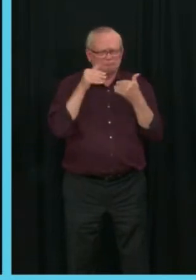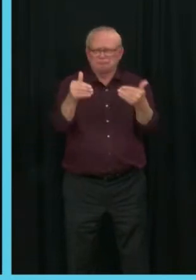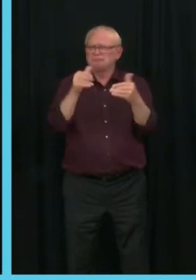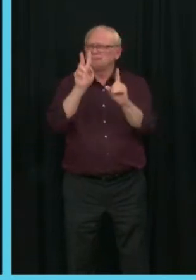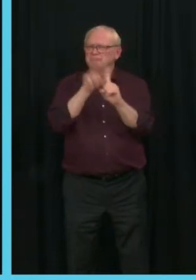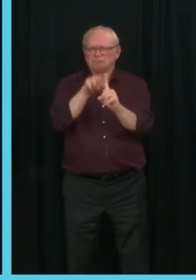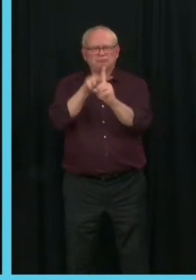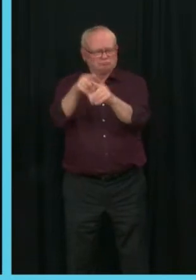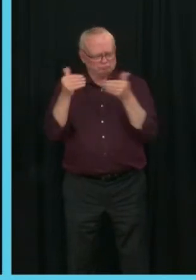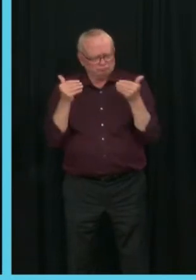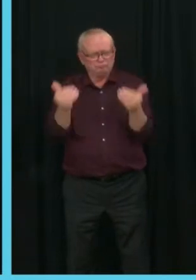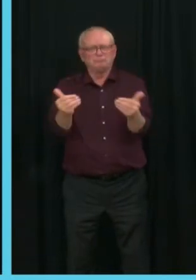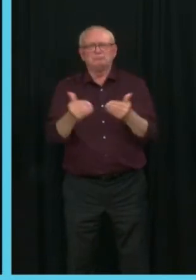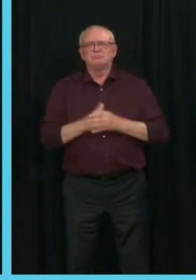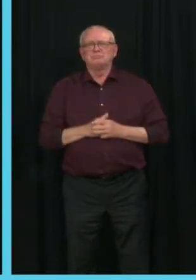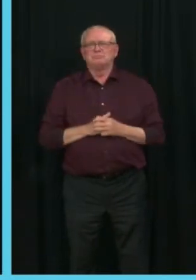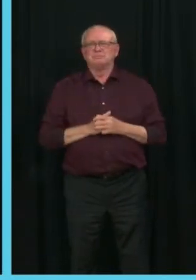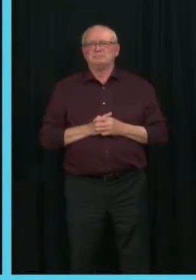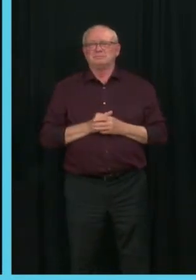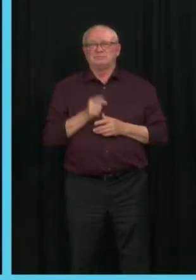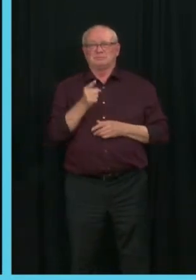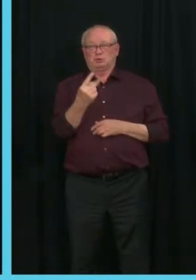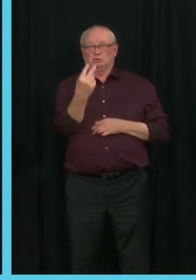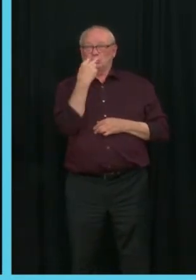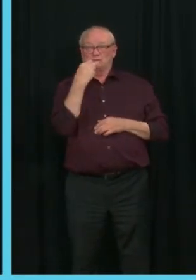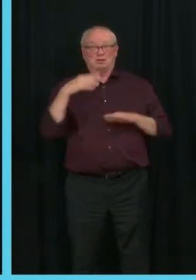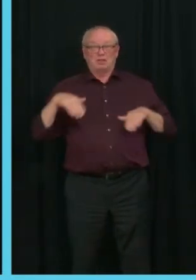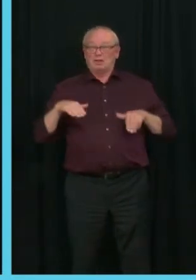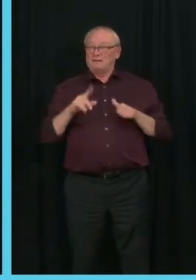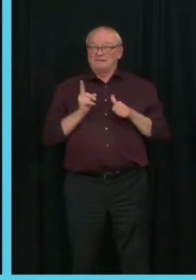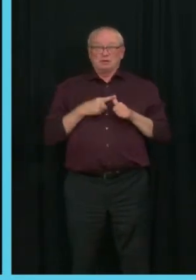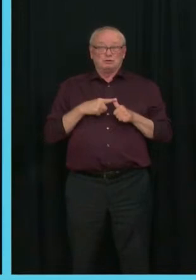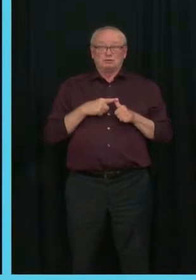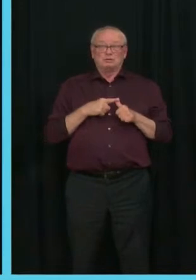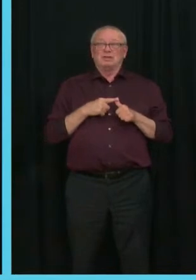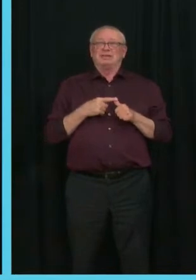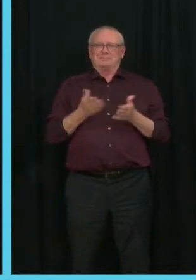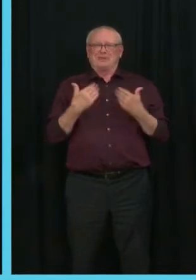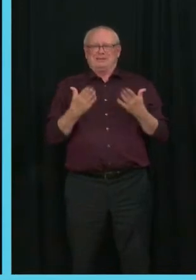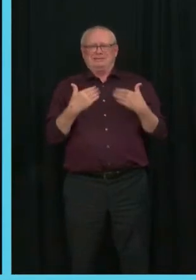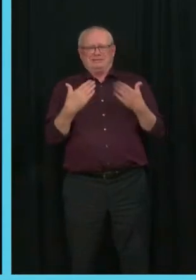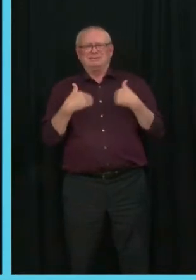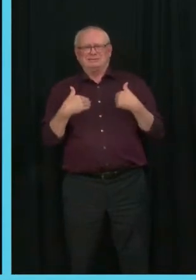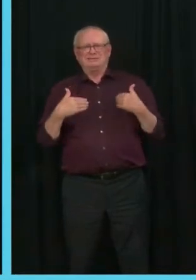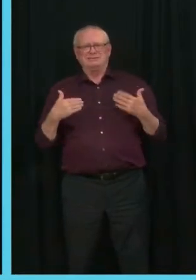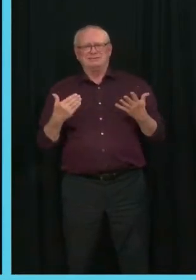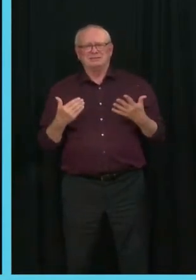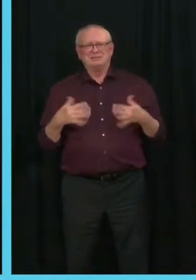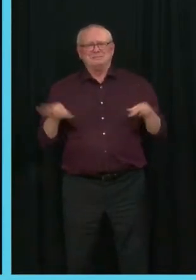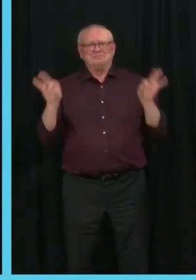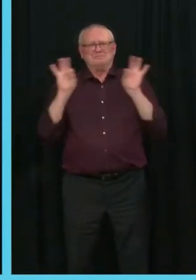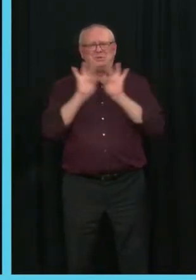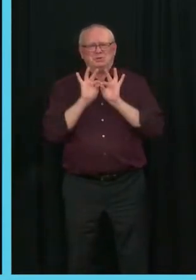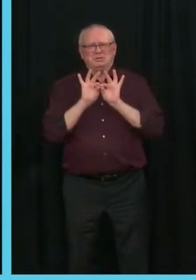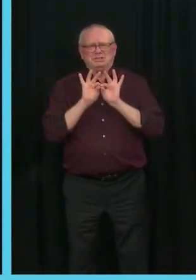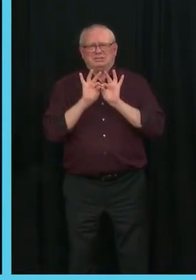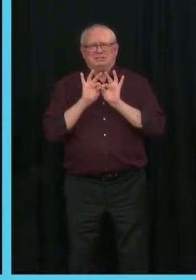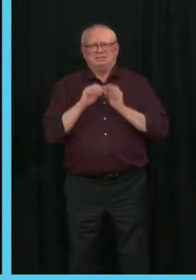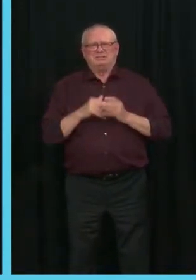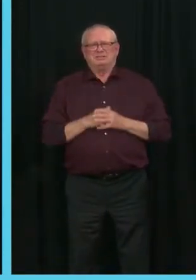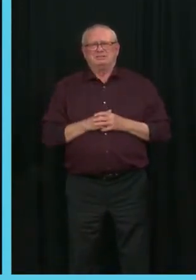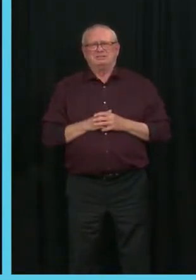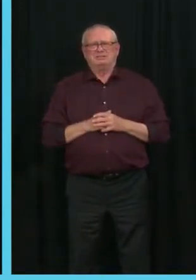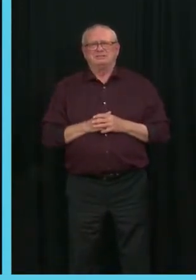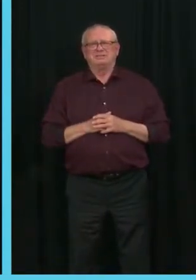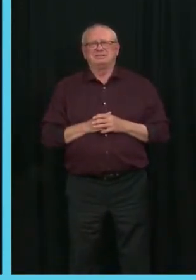anybody who hasn't booked their first dose yet, you can still do it. We still need you to do it, actually. And we're working hard to reach Albertans